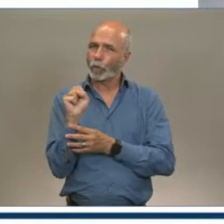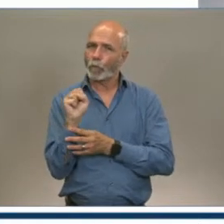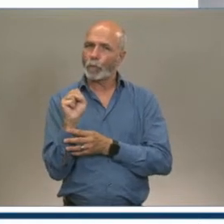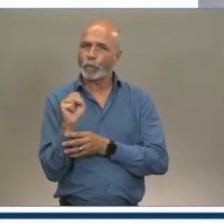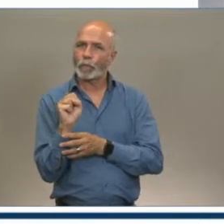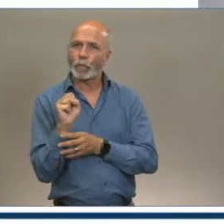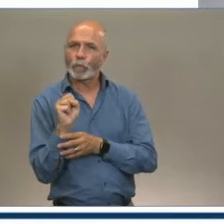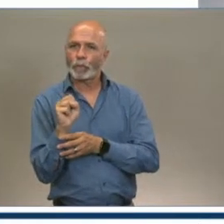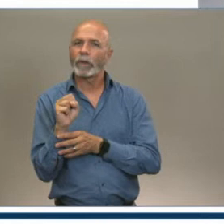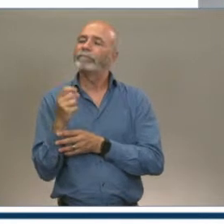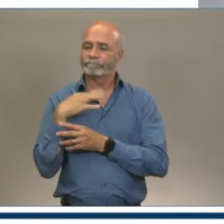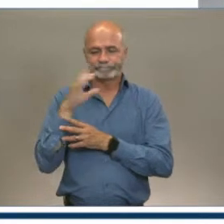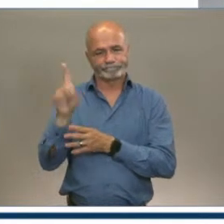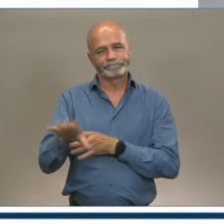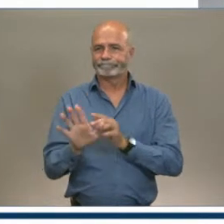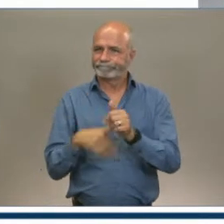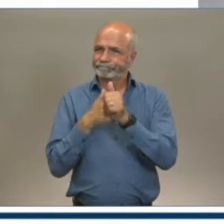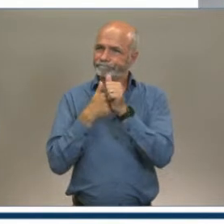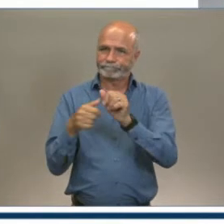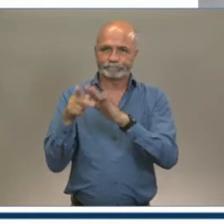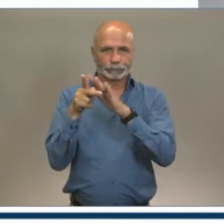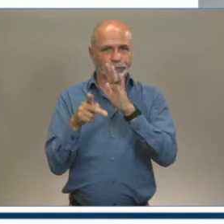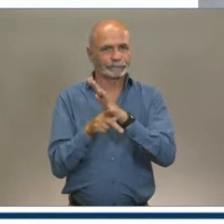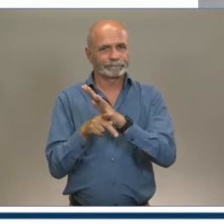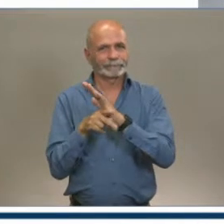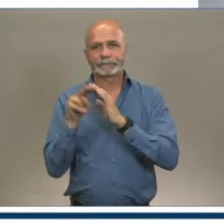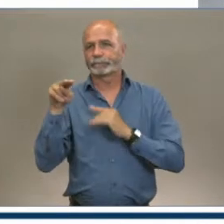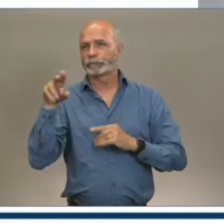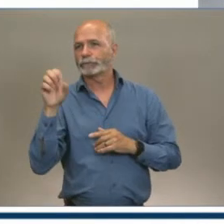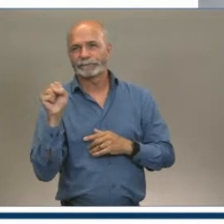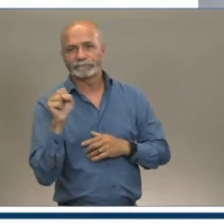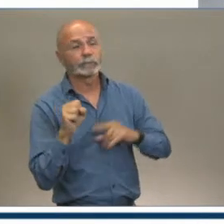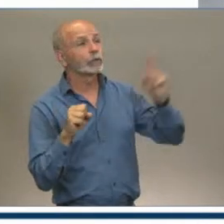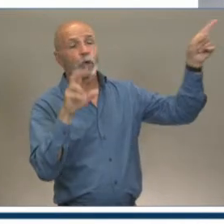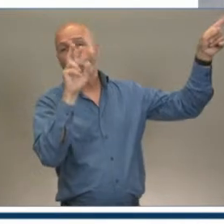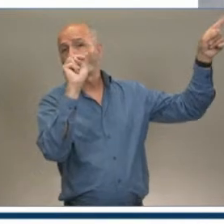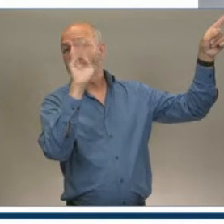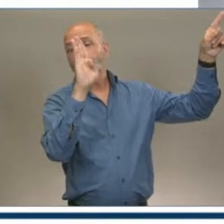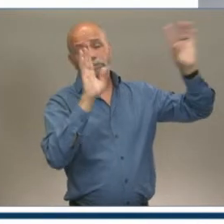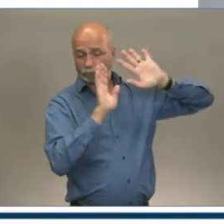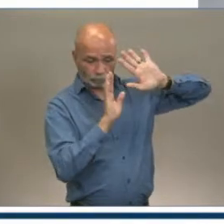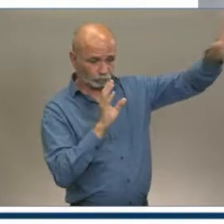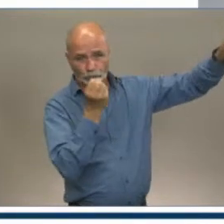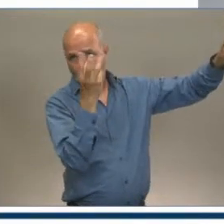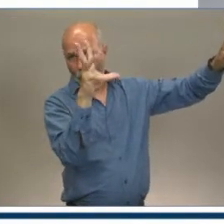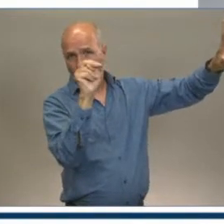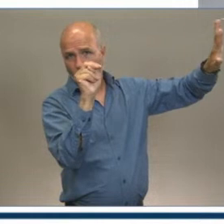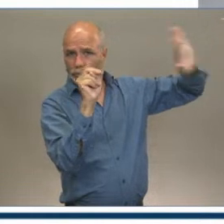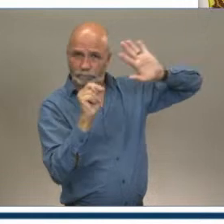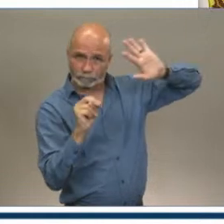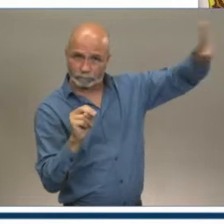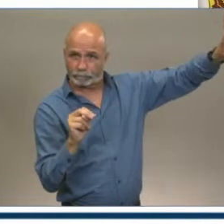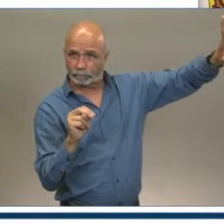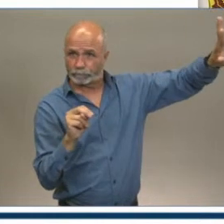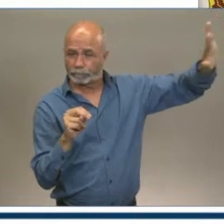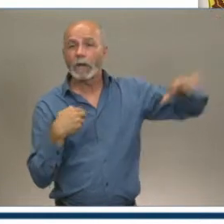for our province, and New Brunswick went ahead with a piece of our province, and that's their decision to make.